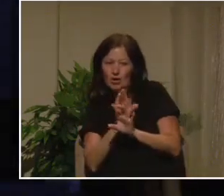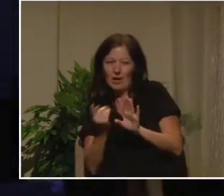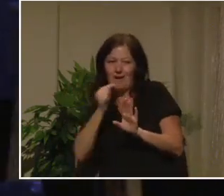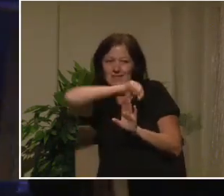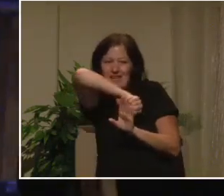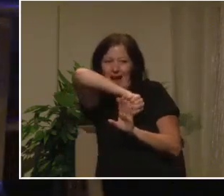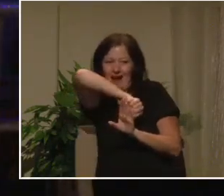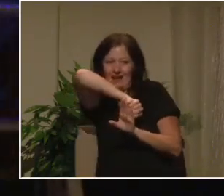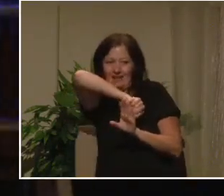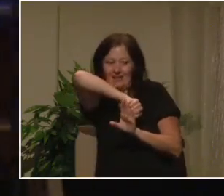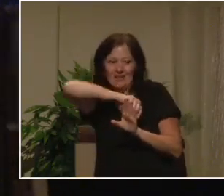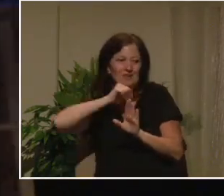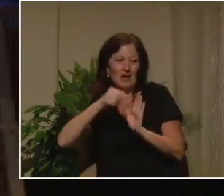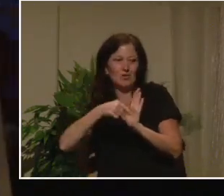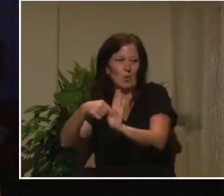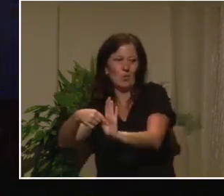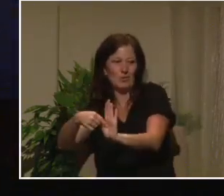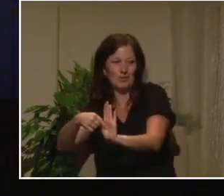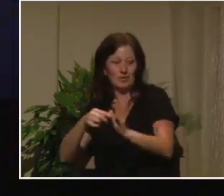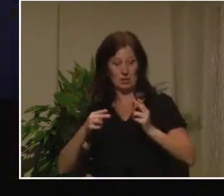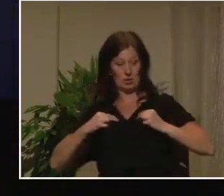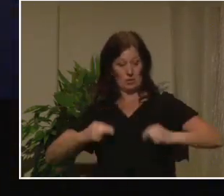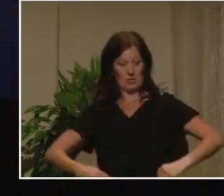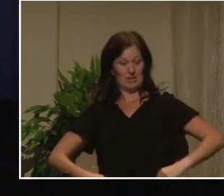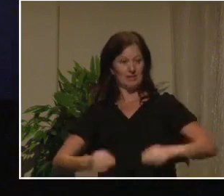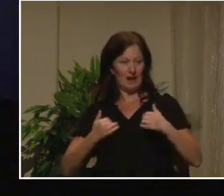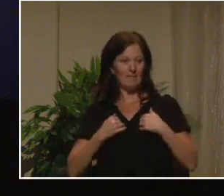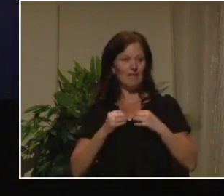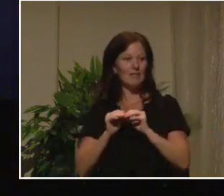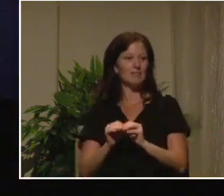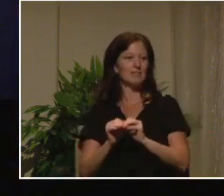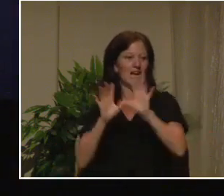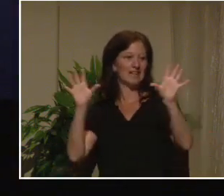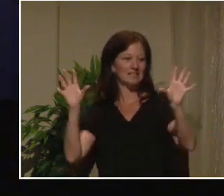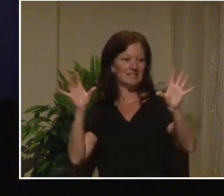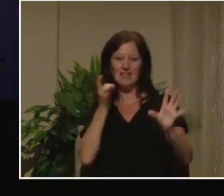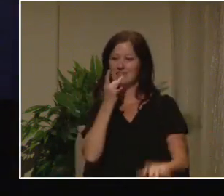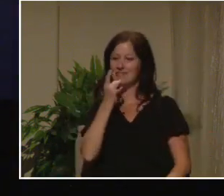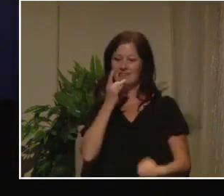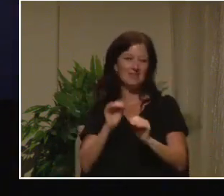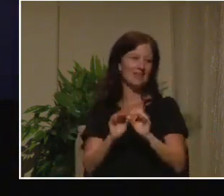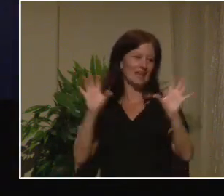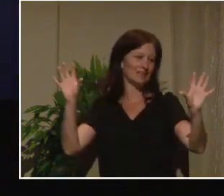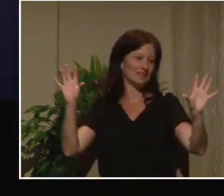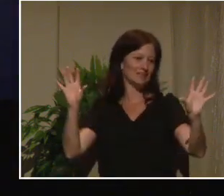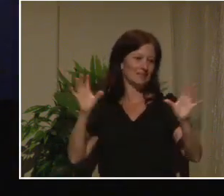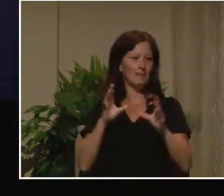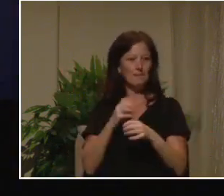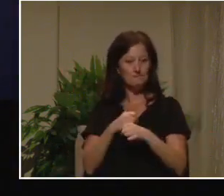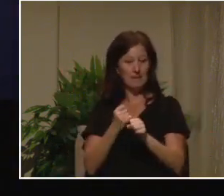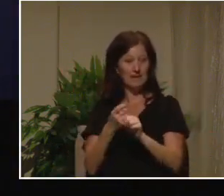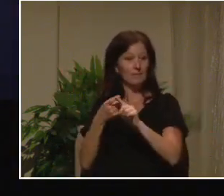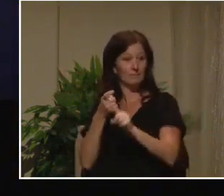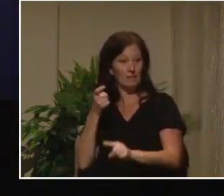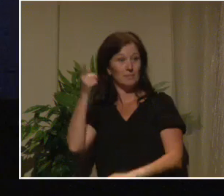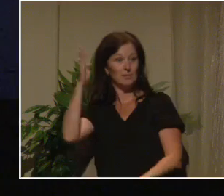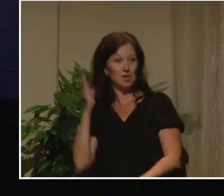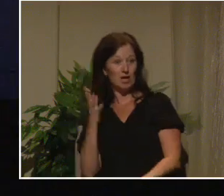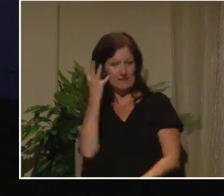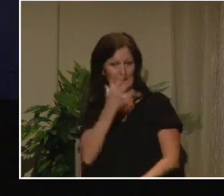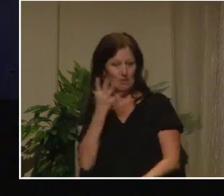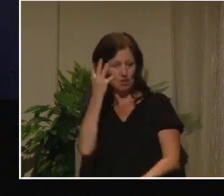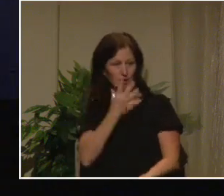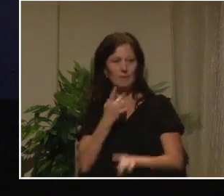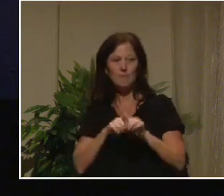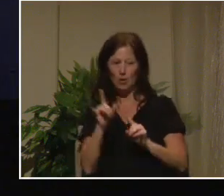You know, humans have a light side. We're created in the image of God. We reflect the glory of God. But we have a dark side we don't like to